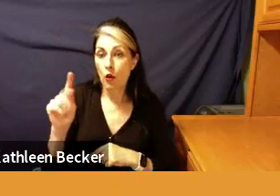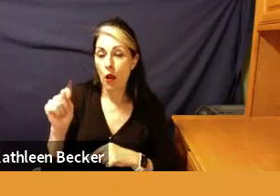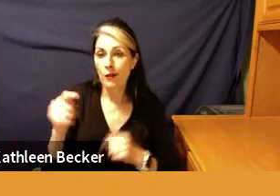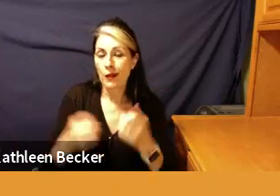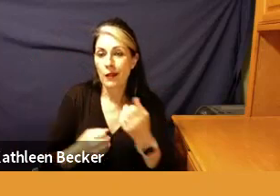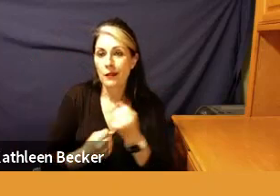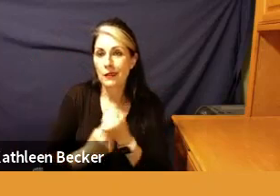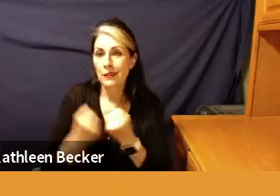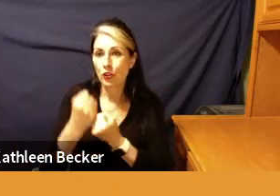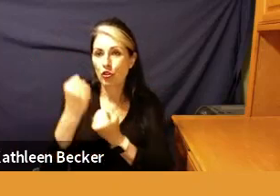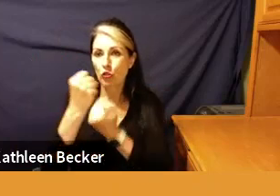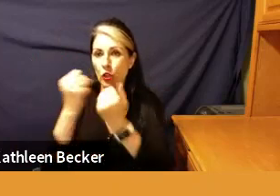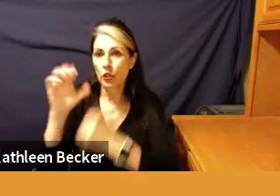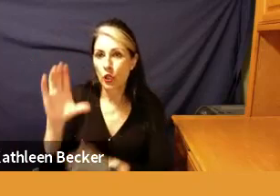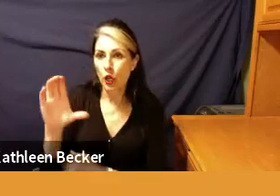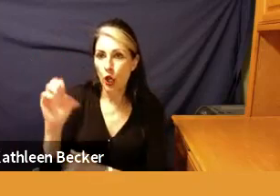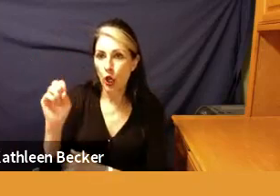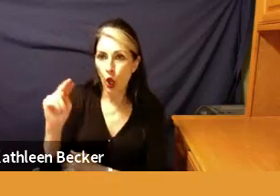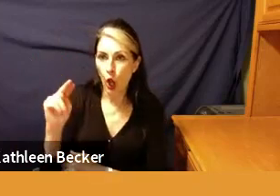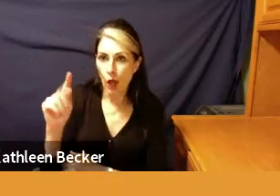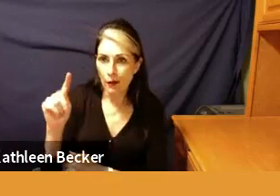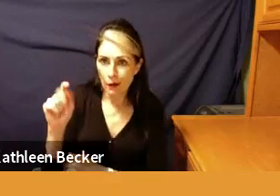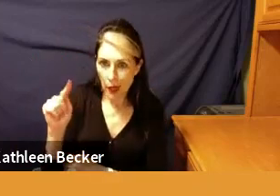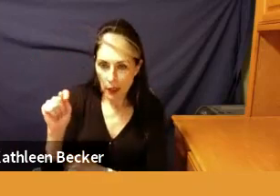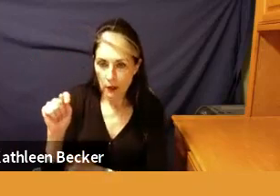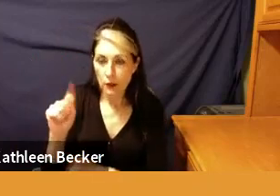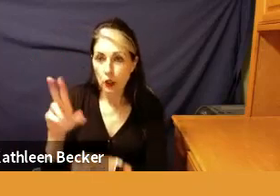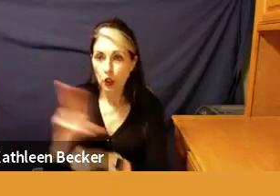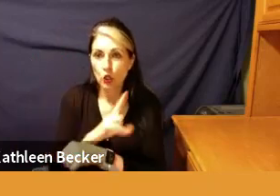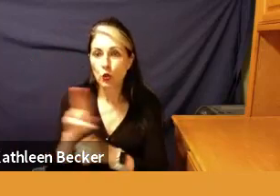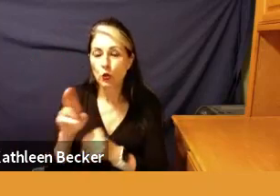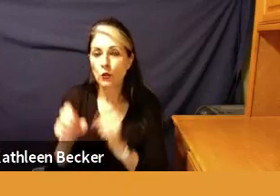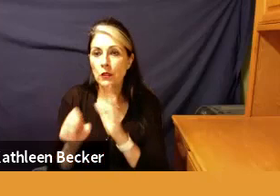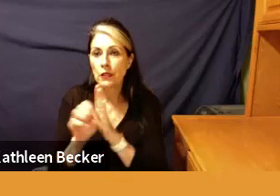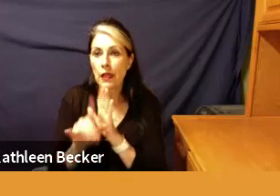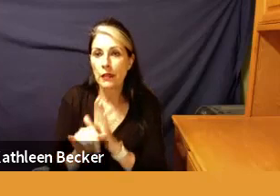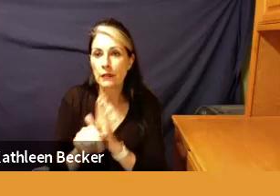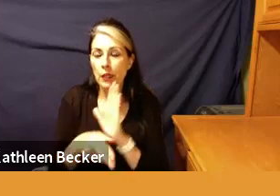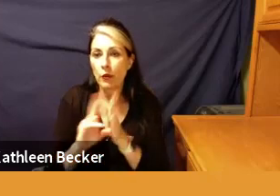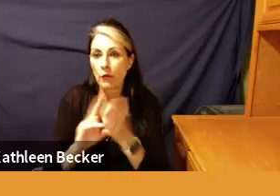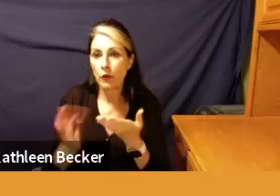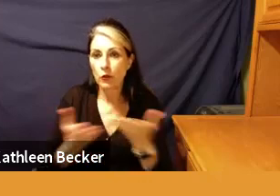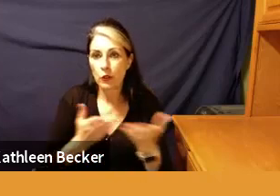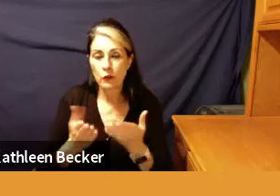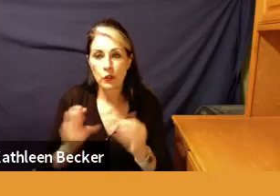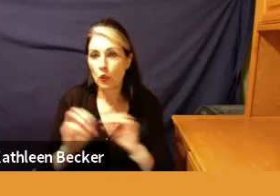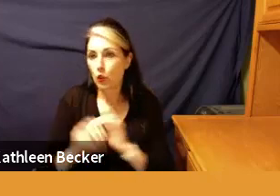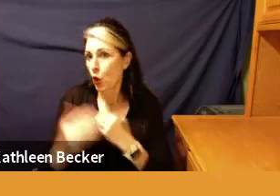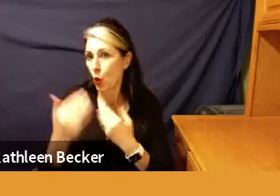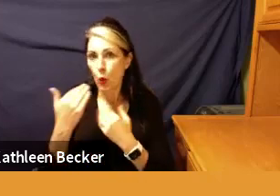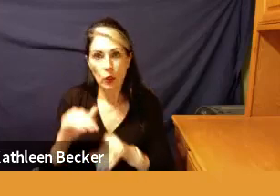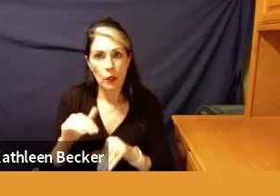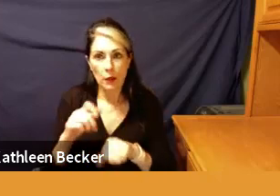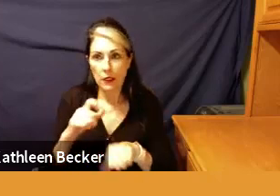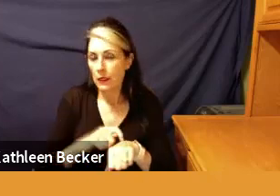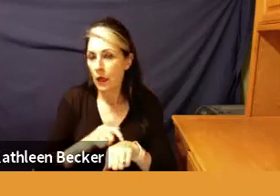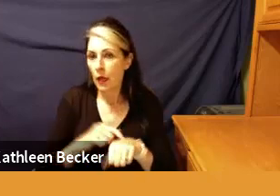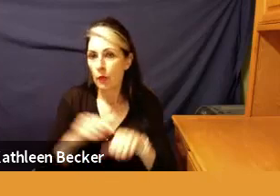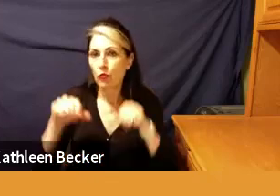of the essay. Students can use the essay review services unlimited times as well.